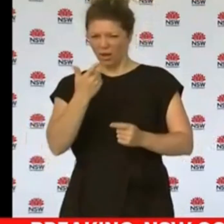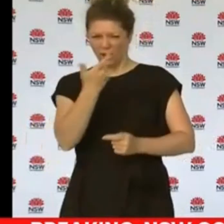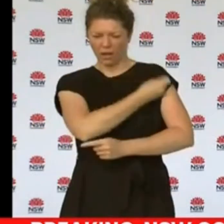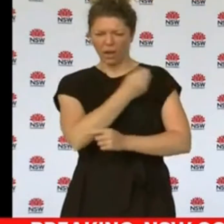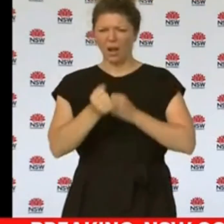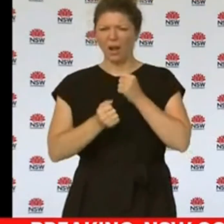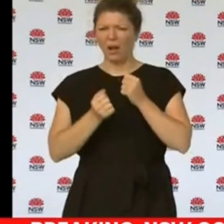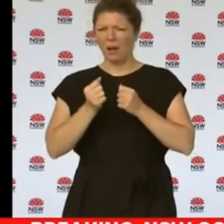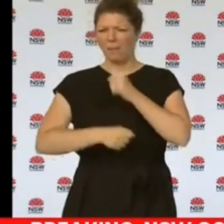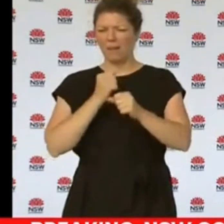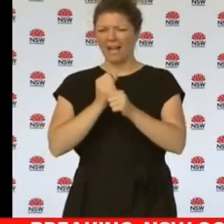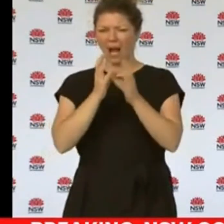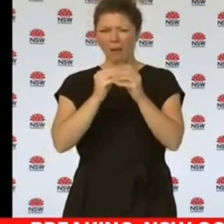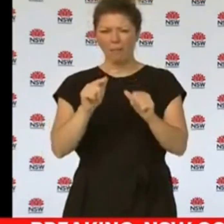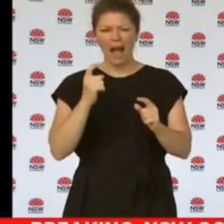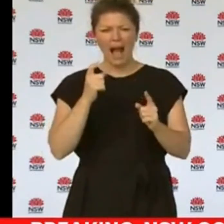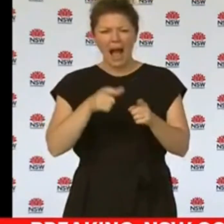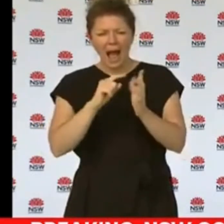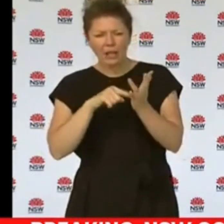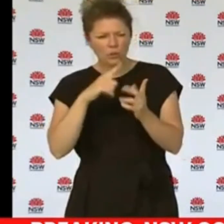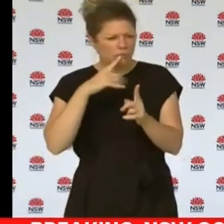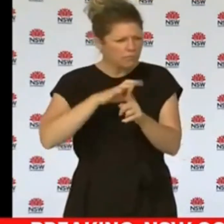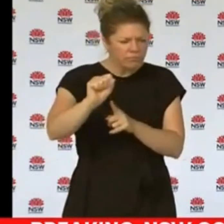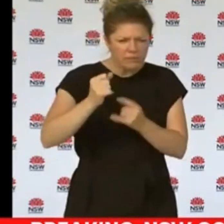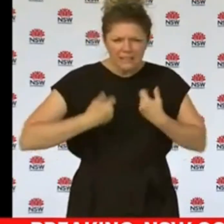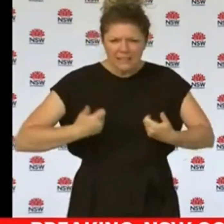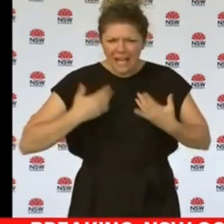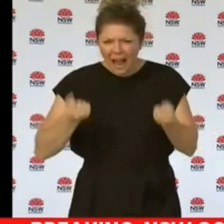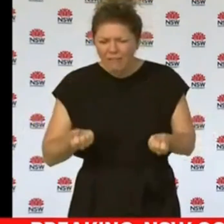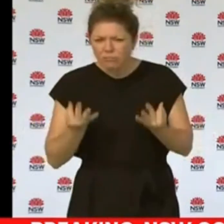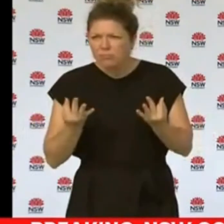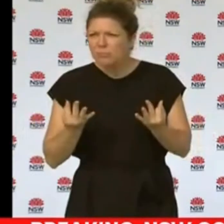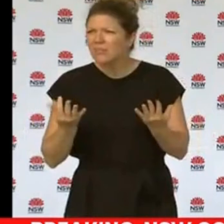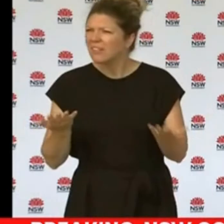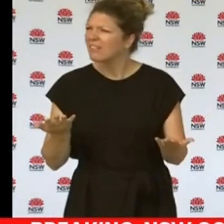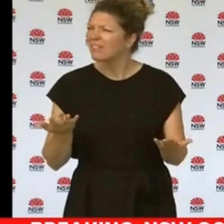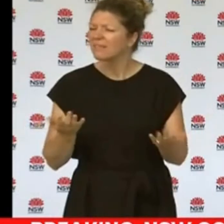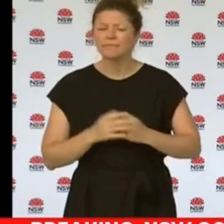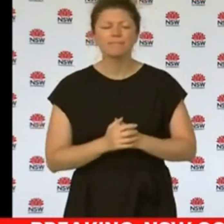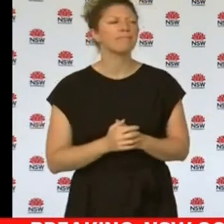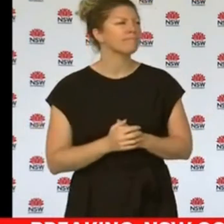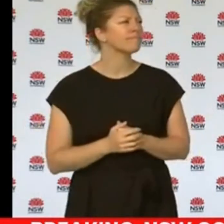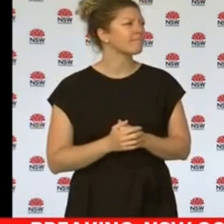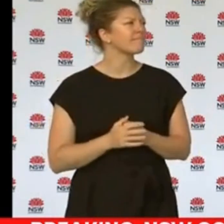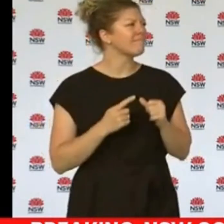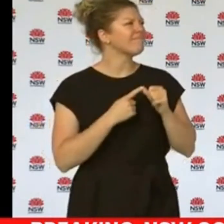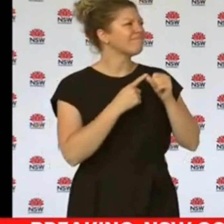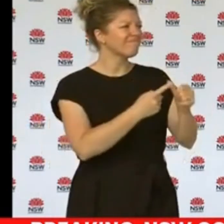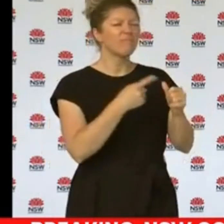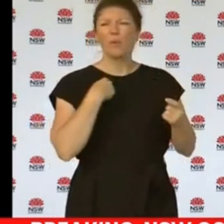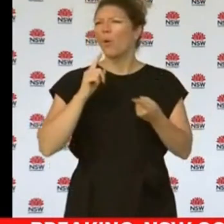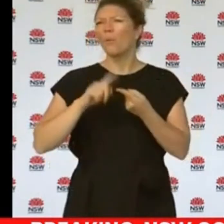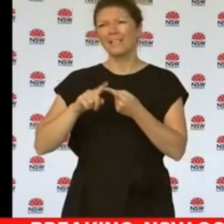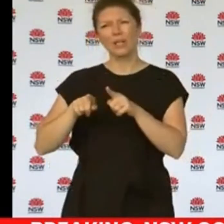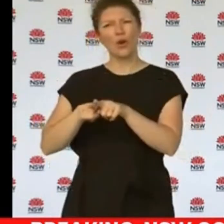travel and so forth. Are you able to explain to the community a bit about that? So we have much to learn about